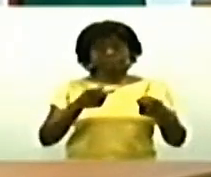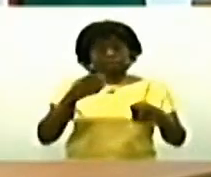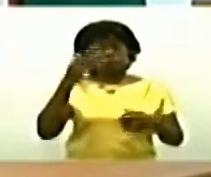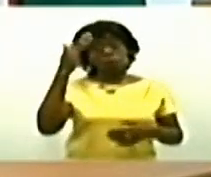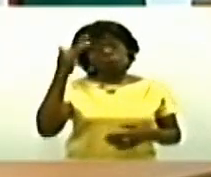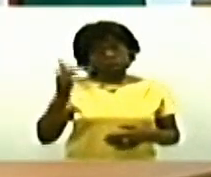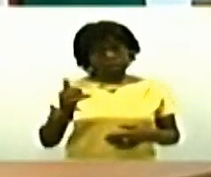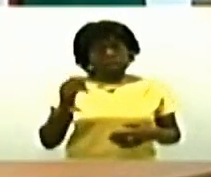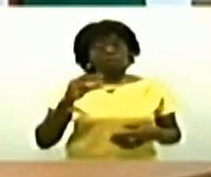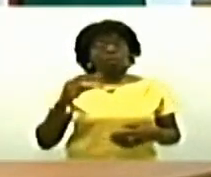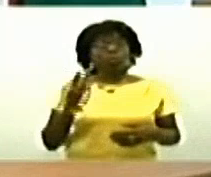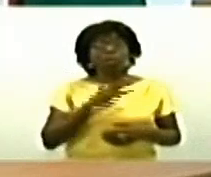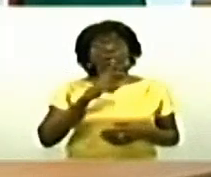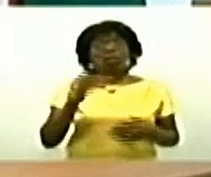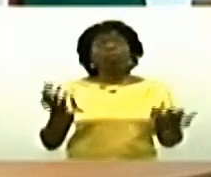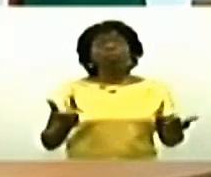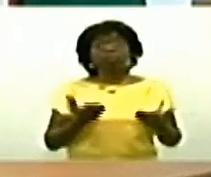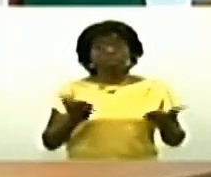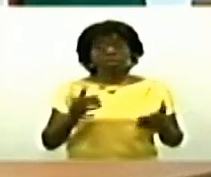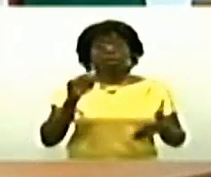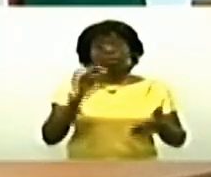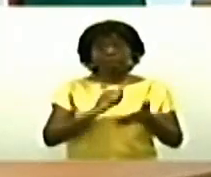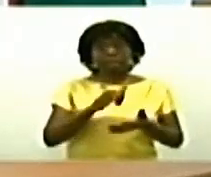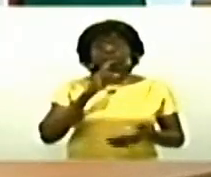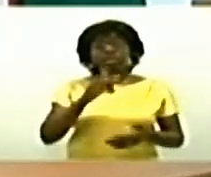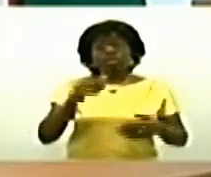are where we are. That's the challenge, Senator.